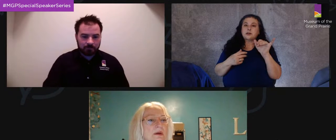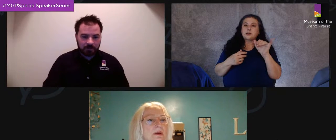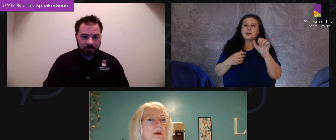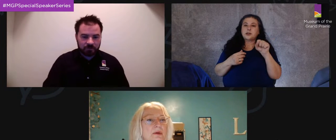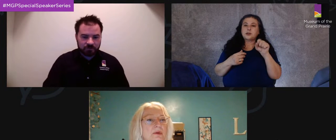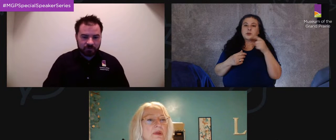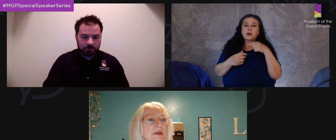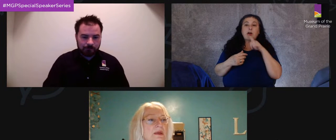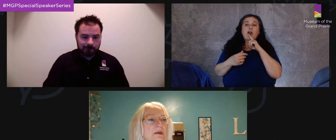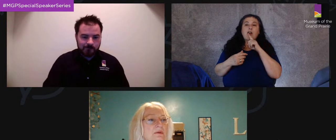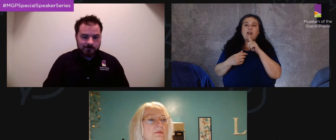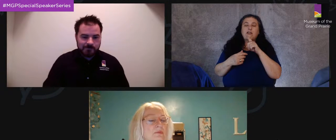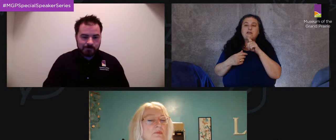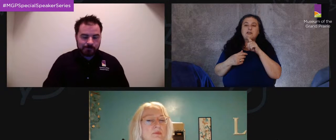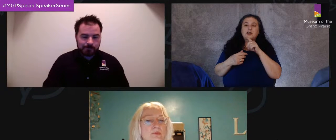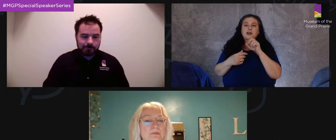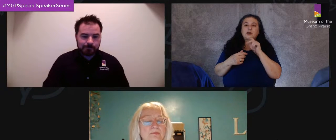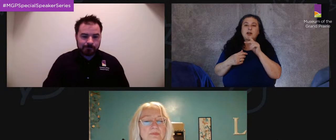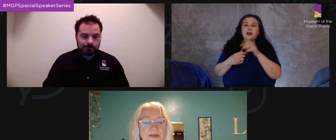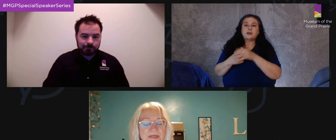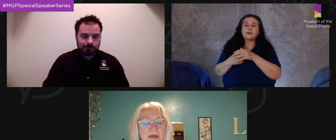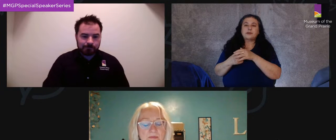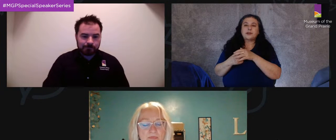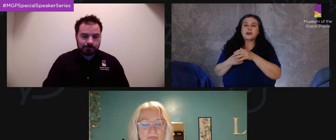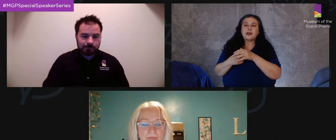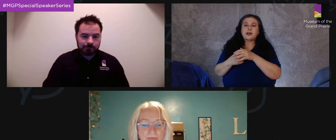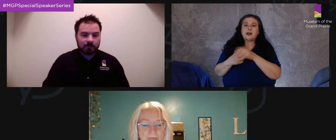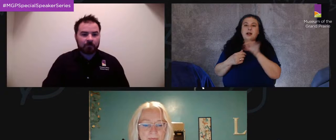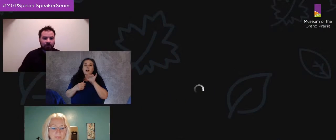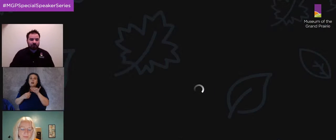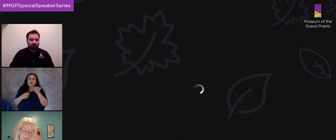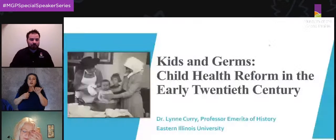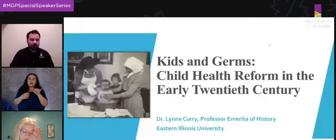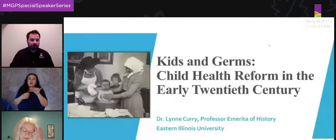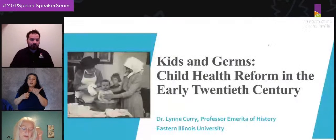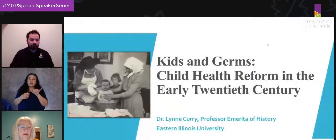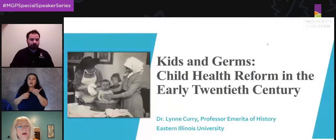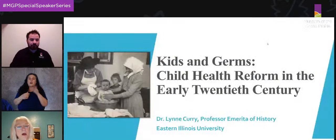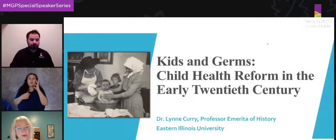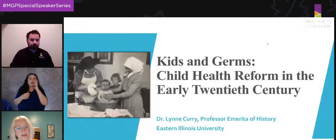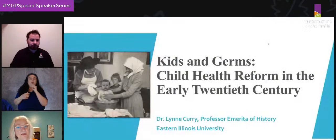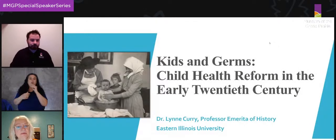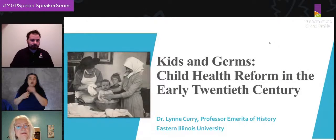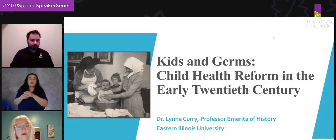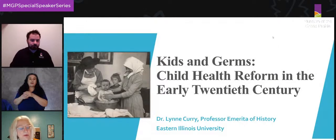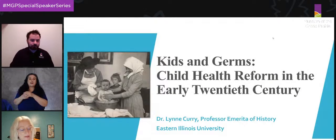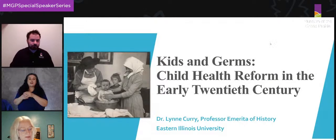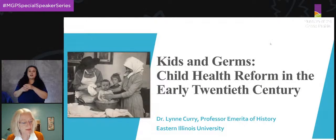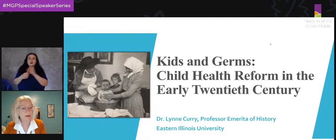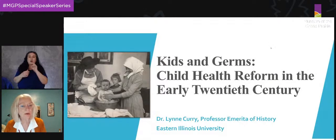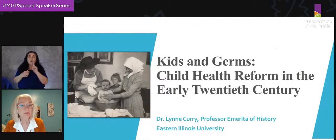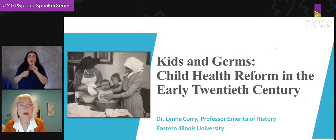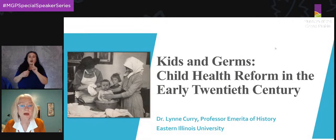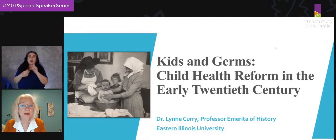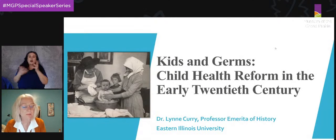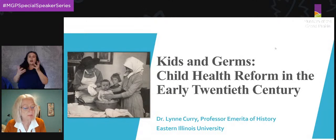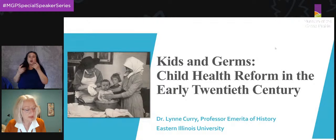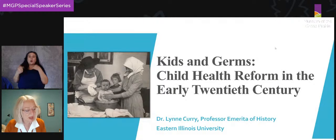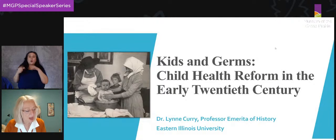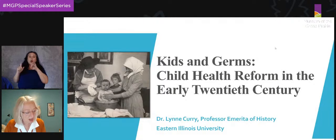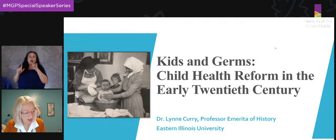Yep. Okay. Like that? Beautiful. Okay, so here we